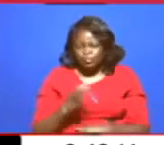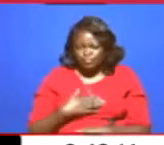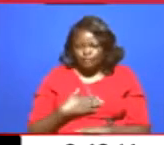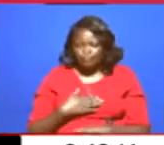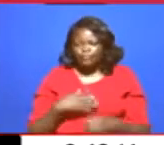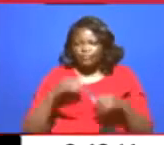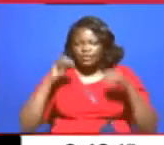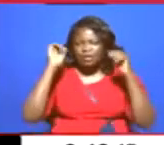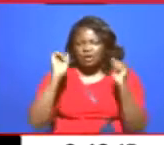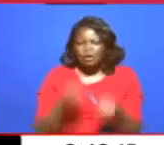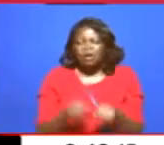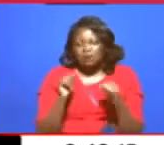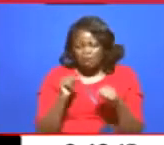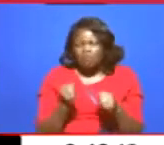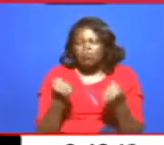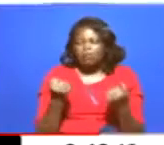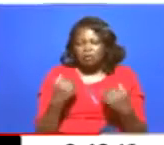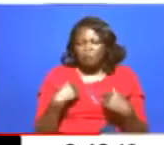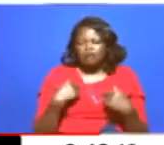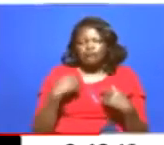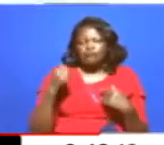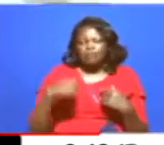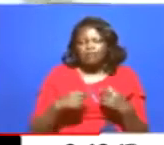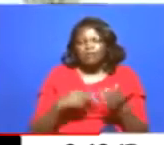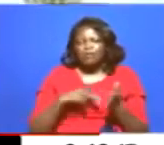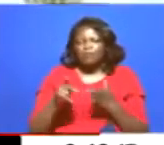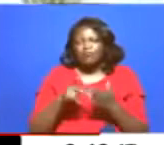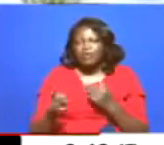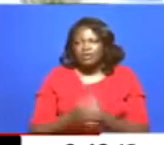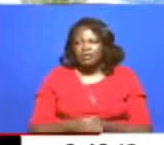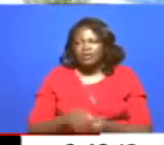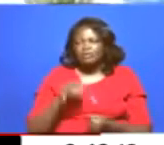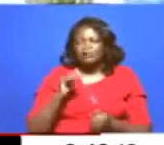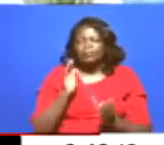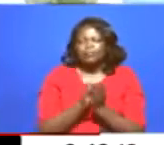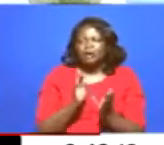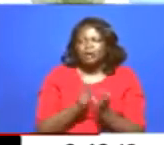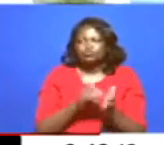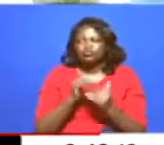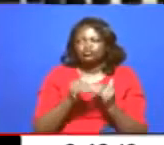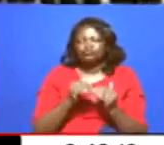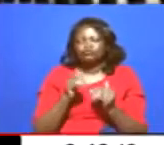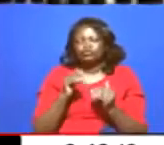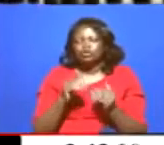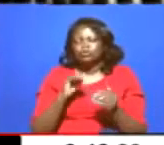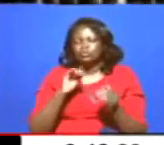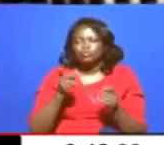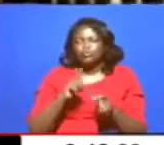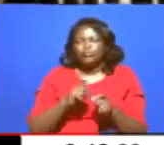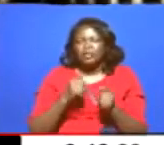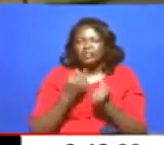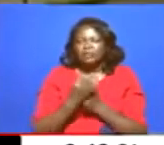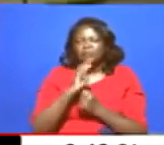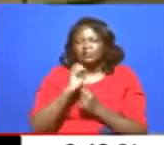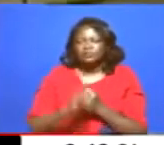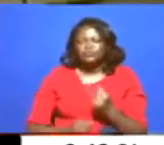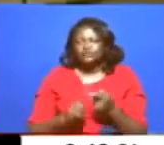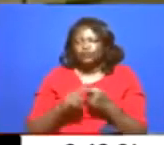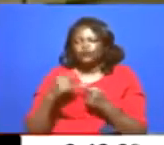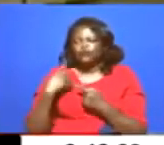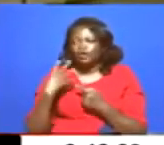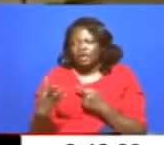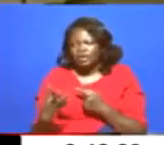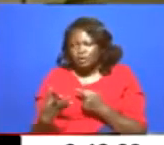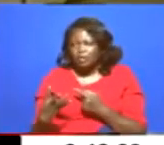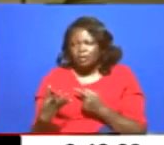to meet their regular monthly repayment. Absa Bank's total assets jumped by 13% to 429 billion, driven by